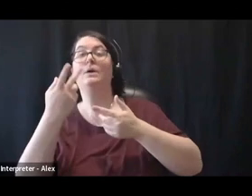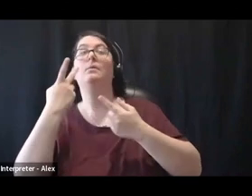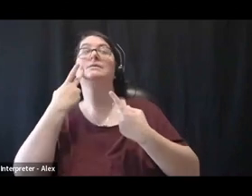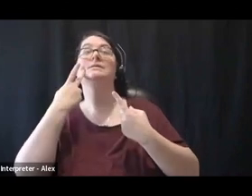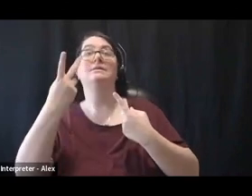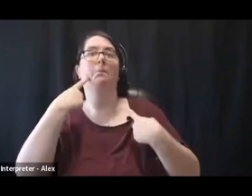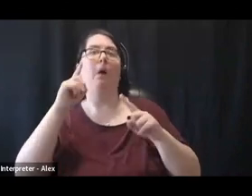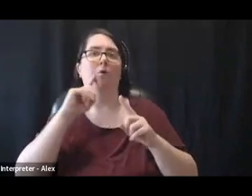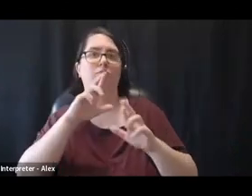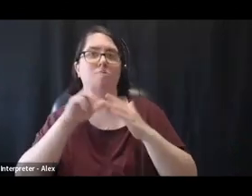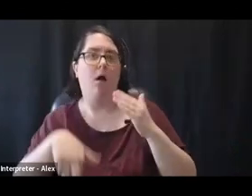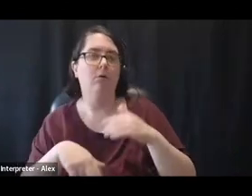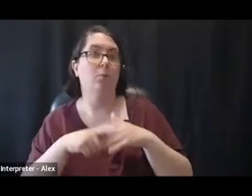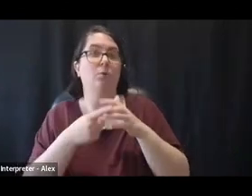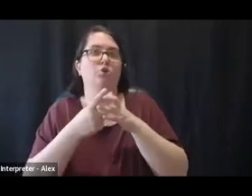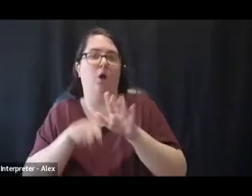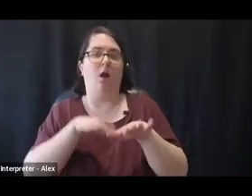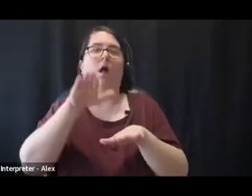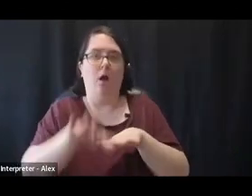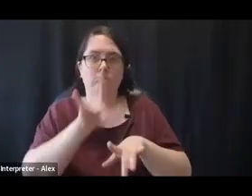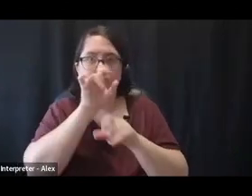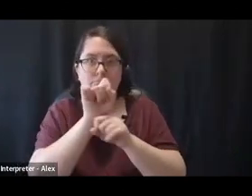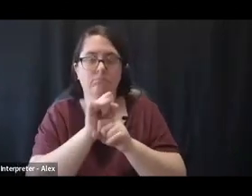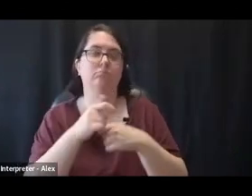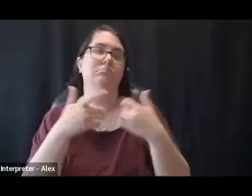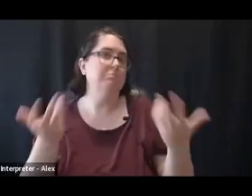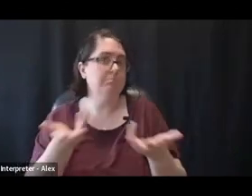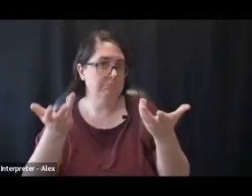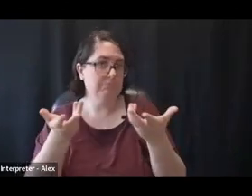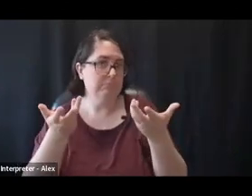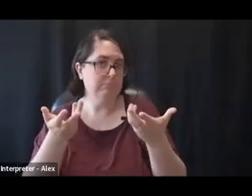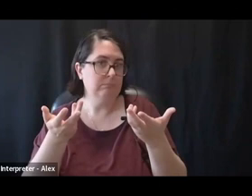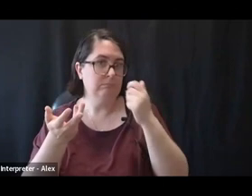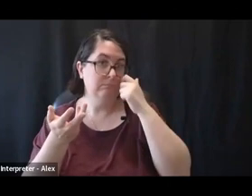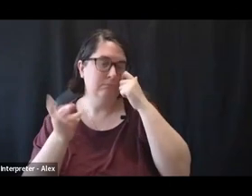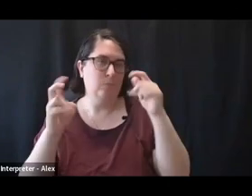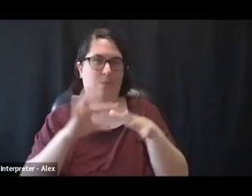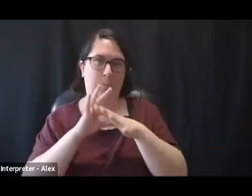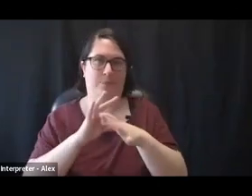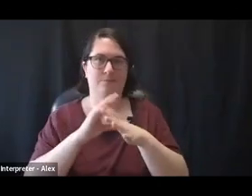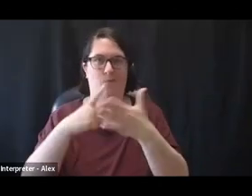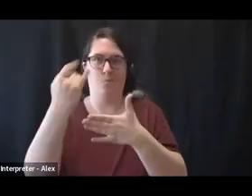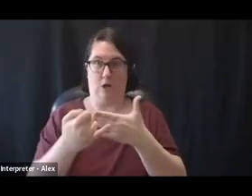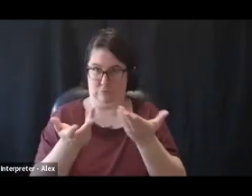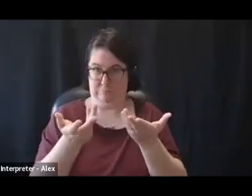or we're going to be able to start working really with the meat of it.